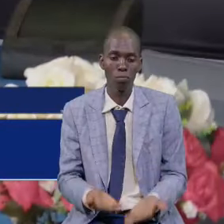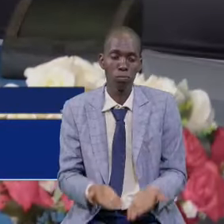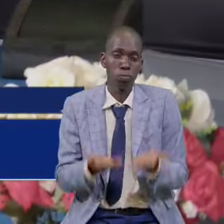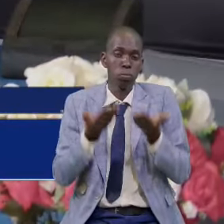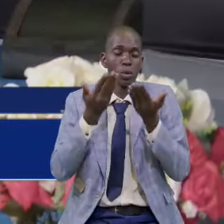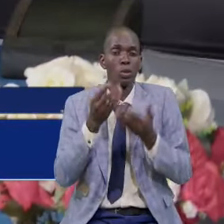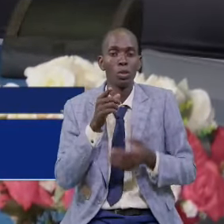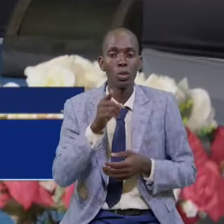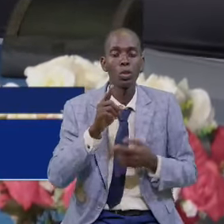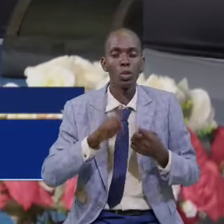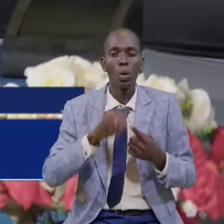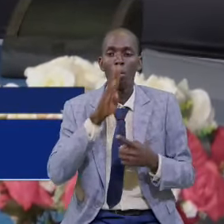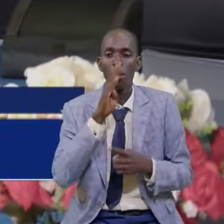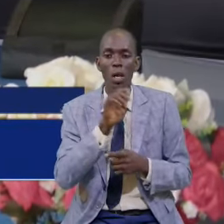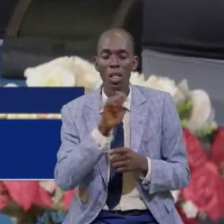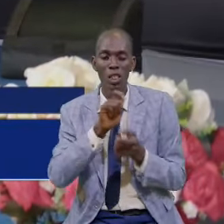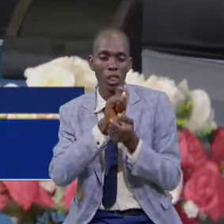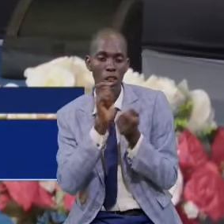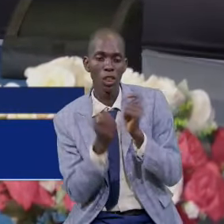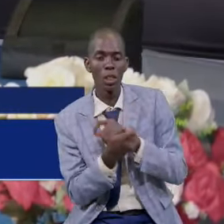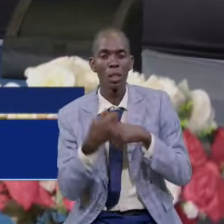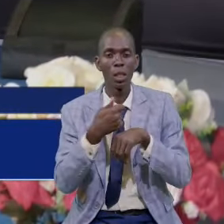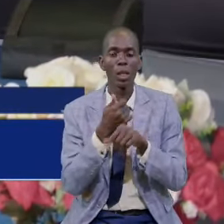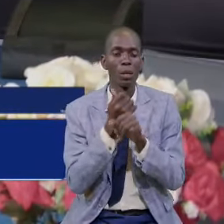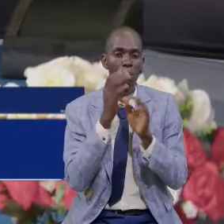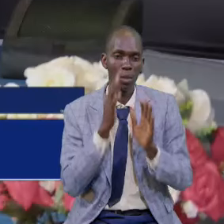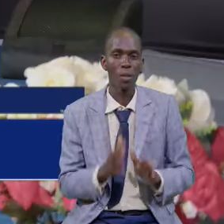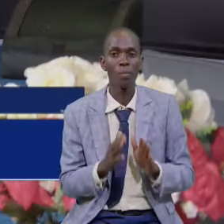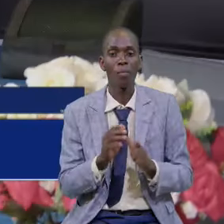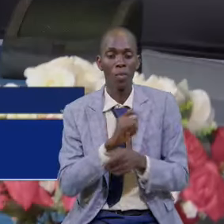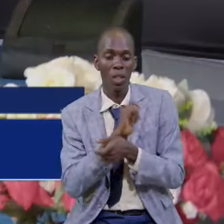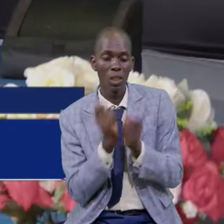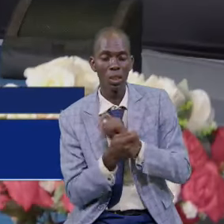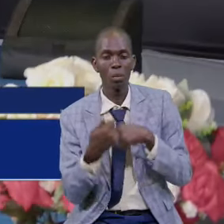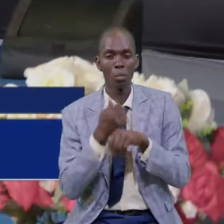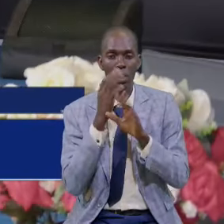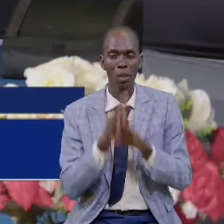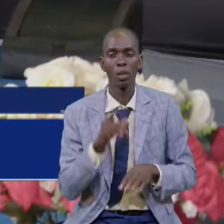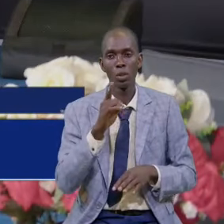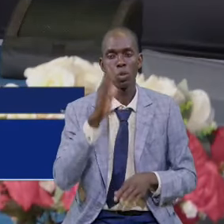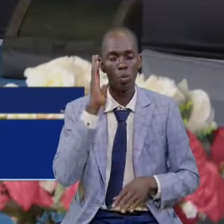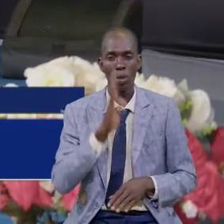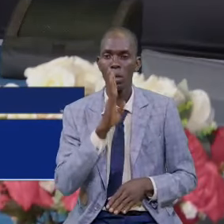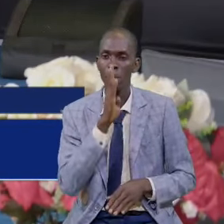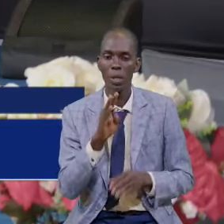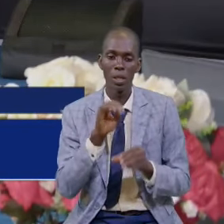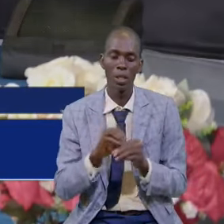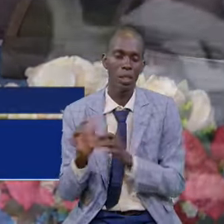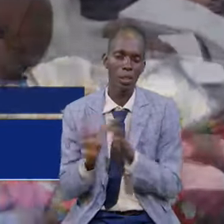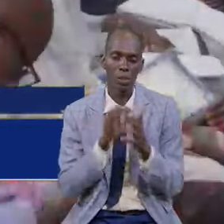maker. A change maker you will be. A change maker I will